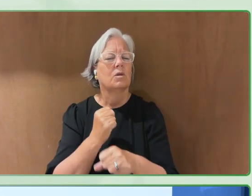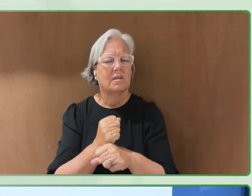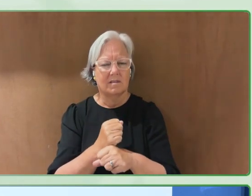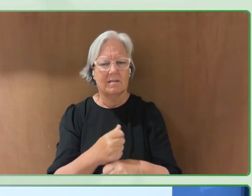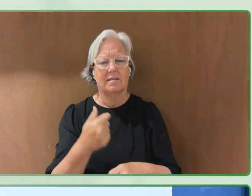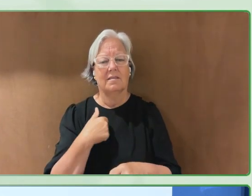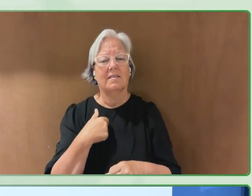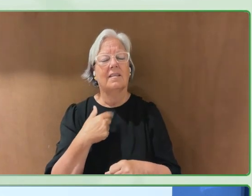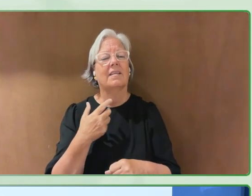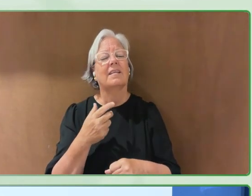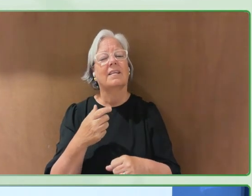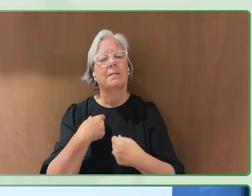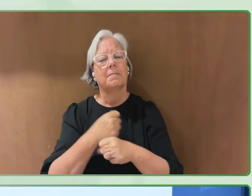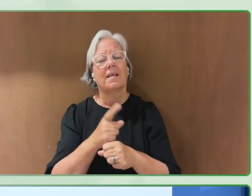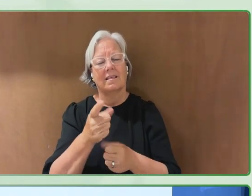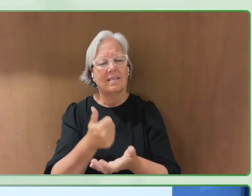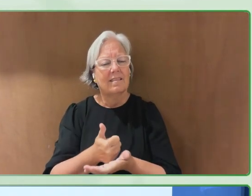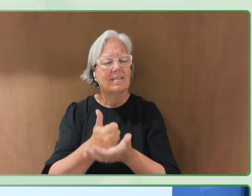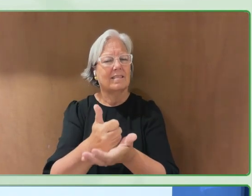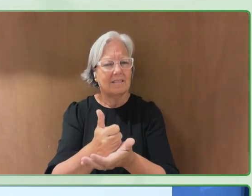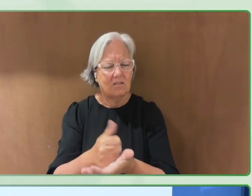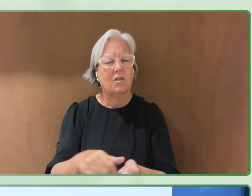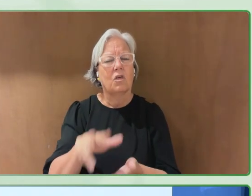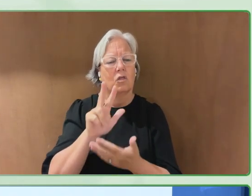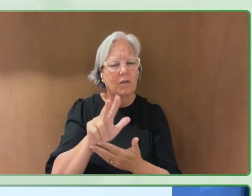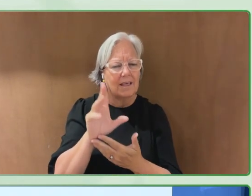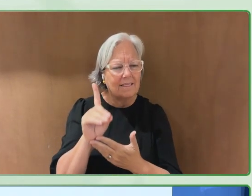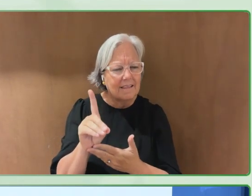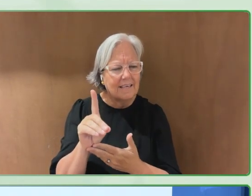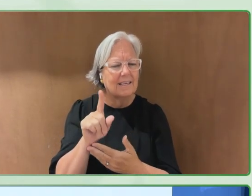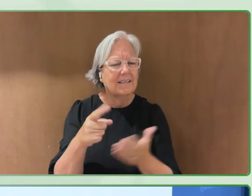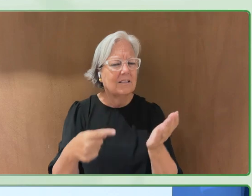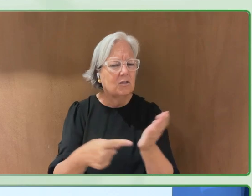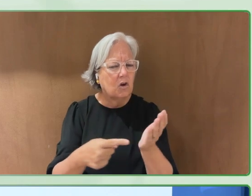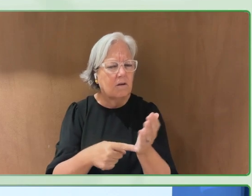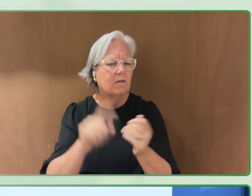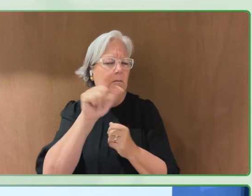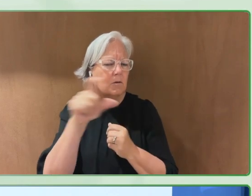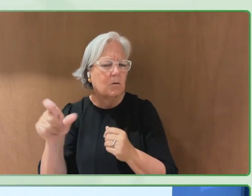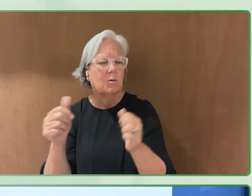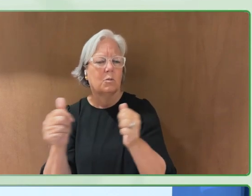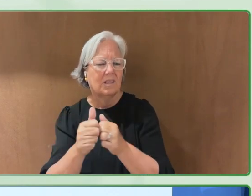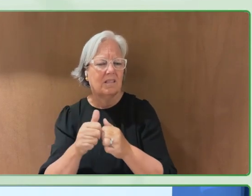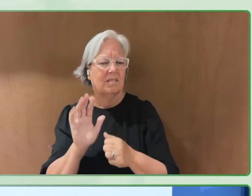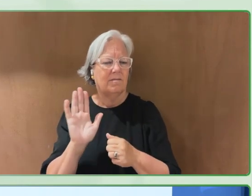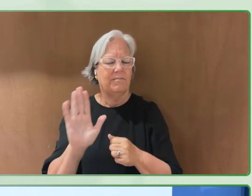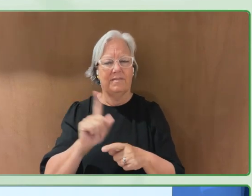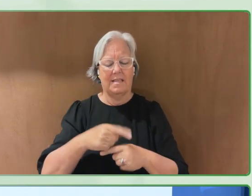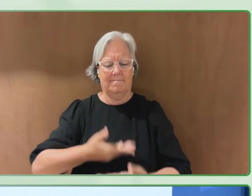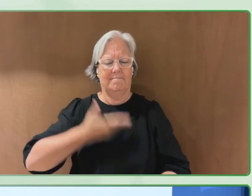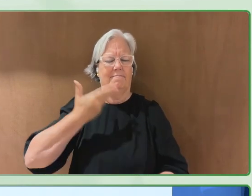printing technology for people with open limbs disability. But why I'm doing that? Maybe because I like